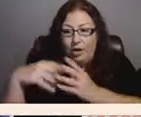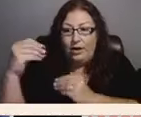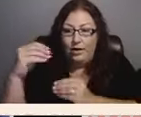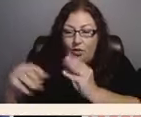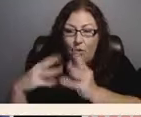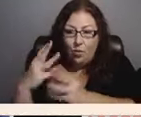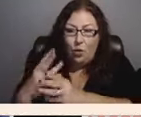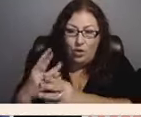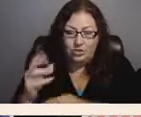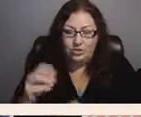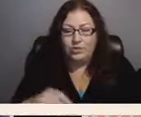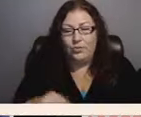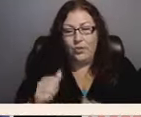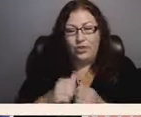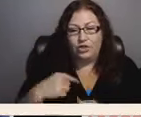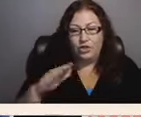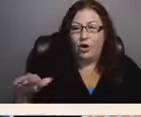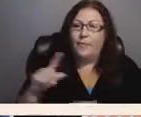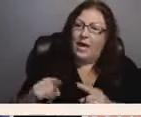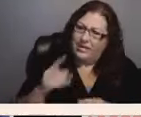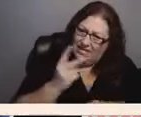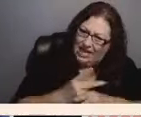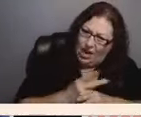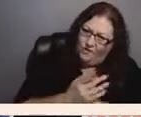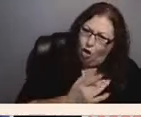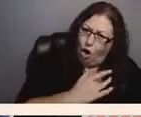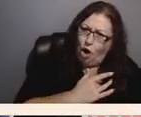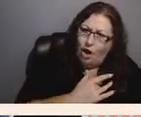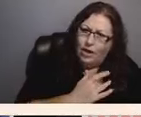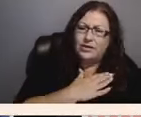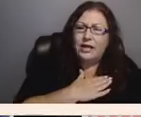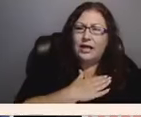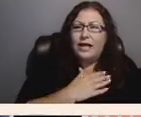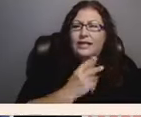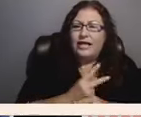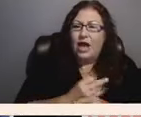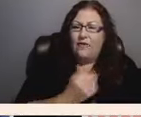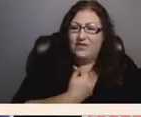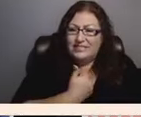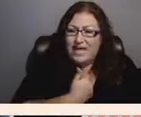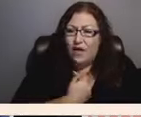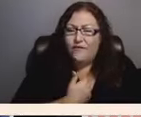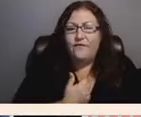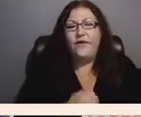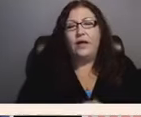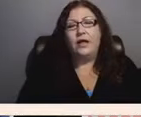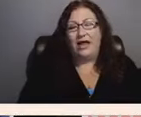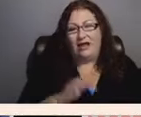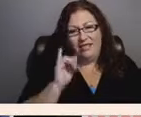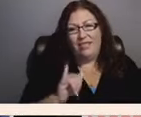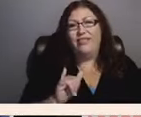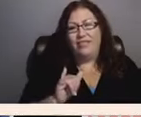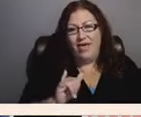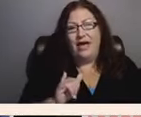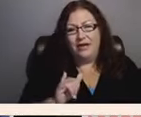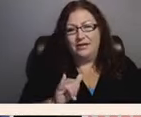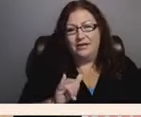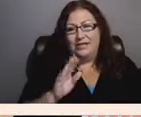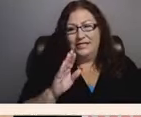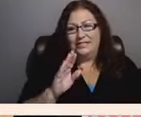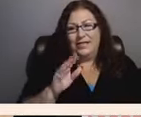tending to the heart, taking care of oneself. And that is in the belly of the whale. We